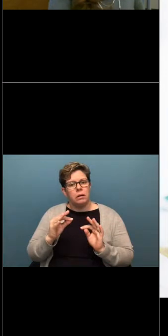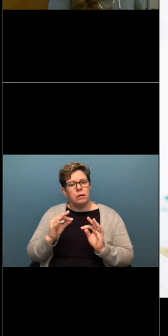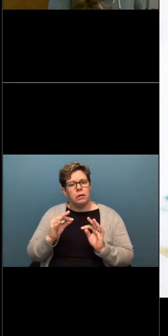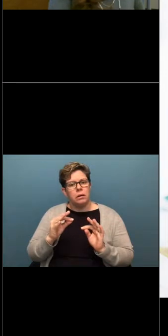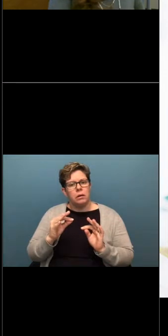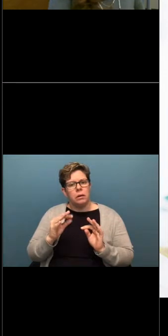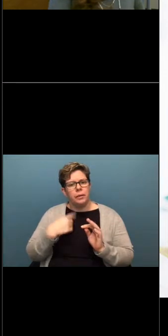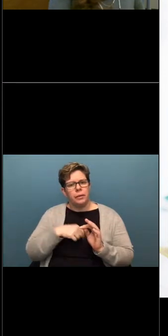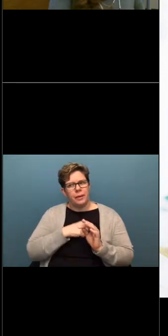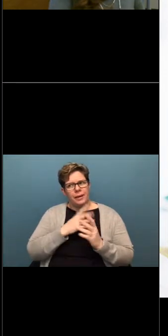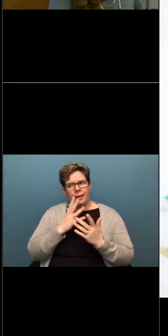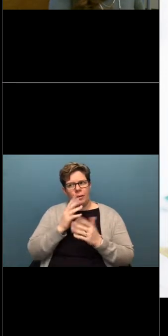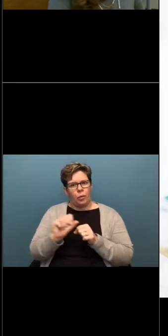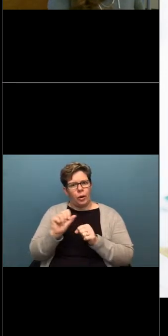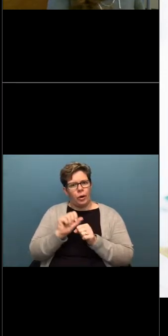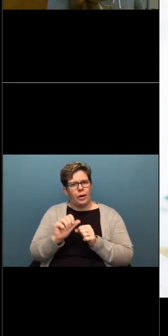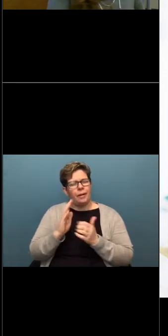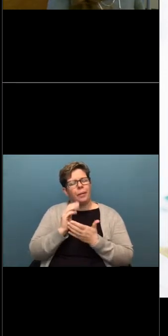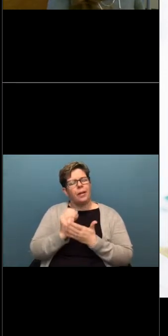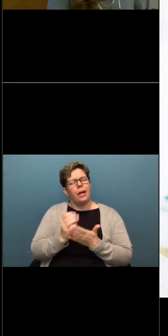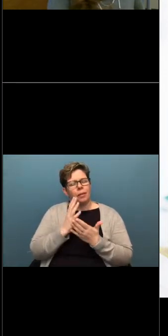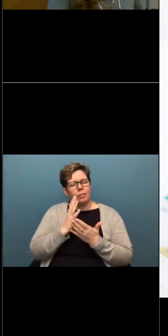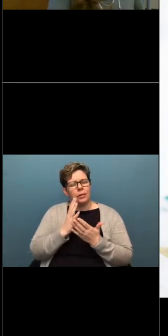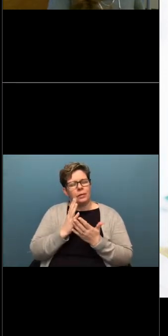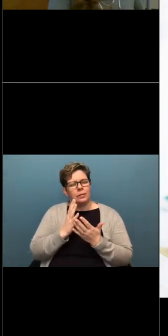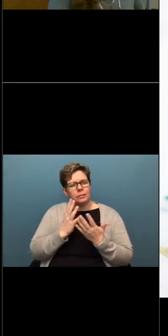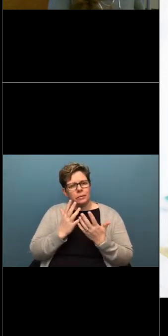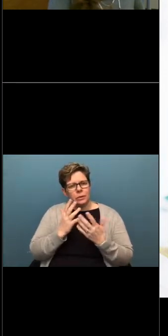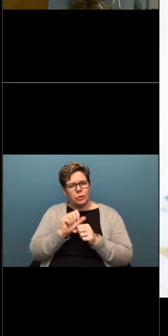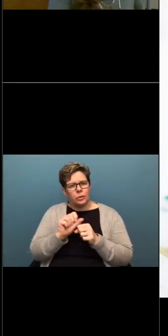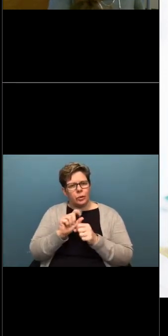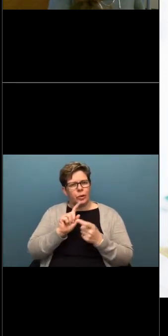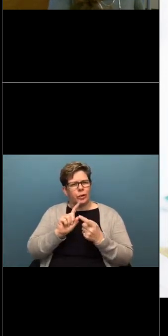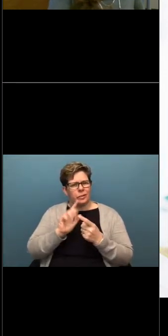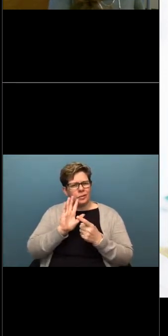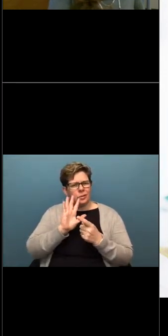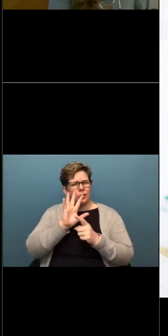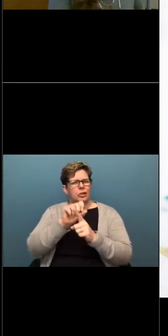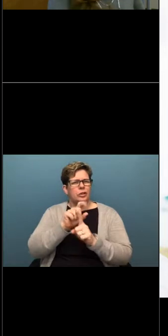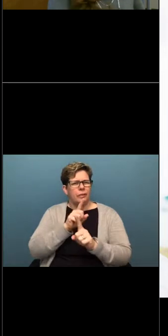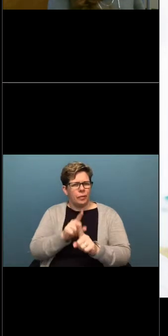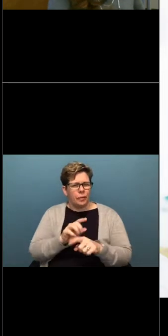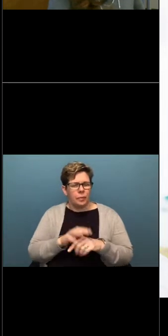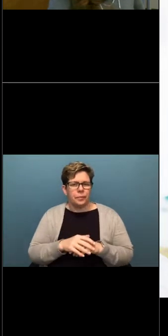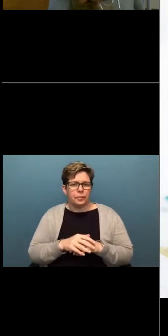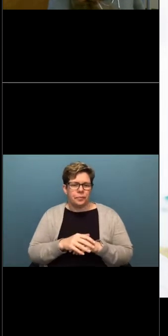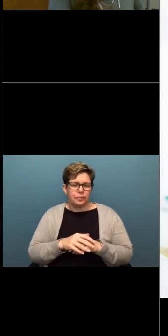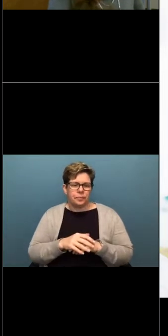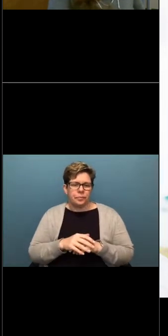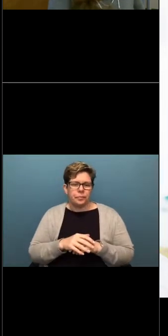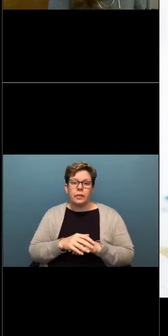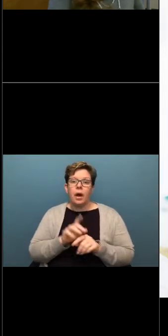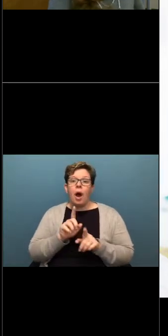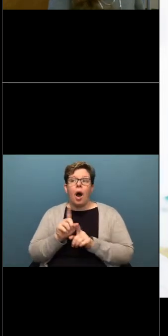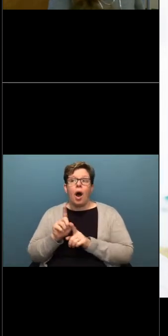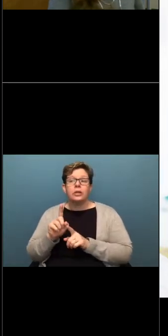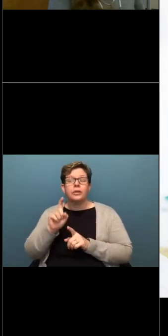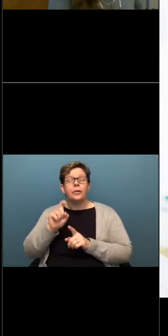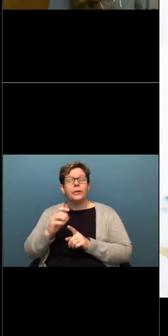that goal that we talked about. The next thing is being aware of what's happening at your next visit and when that